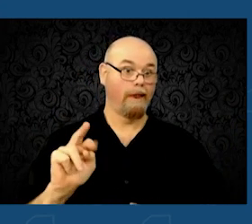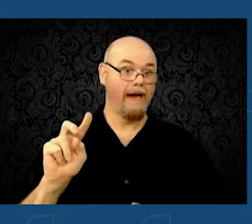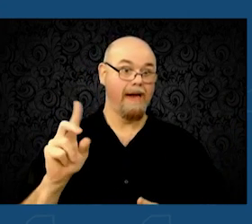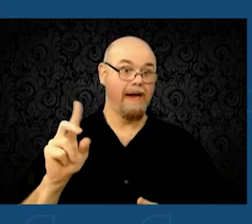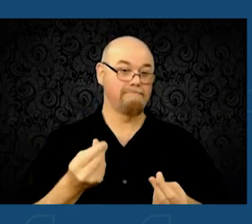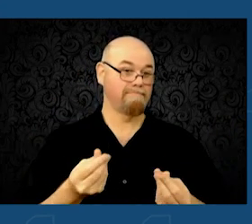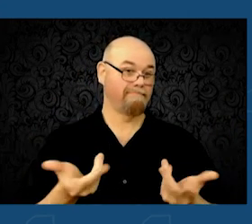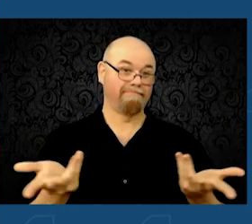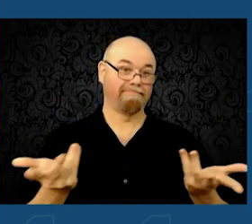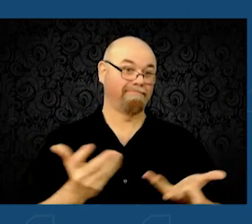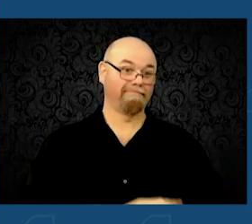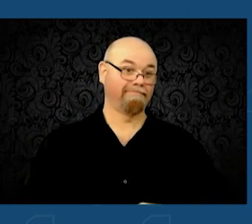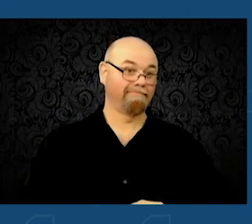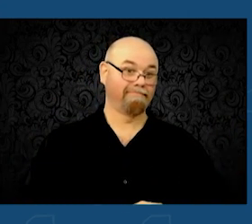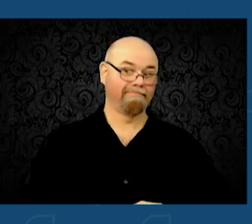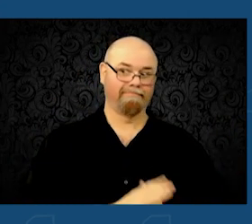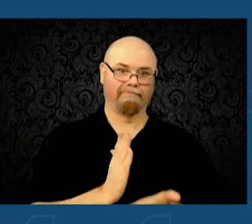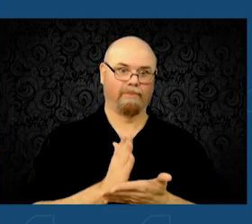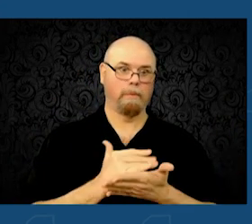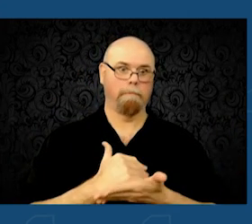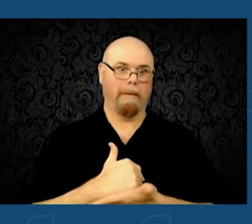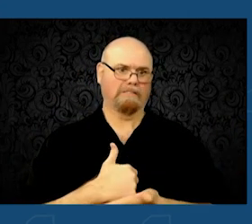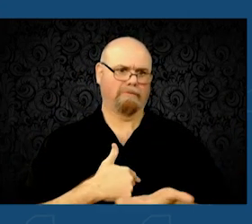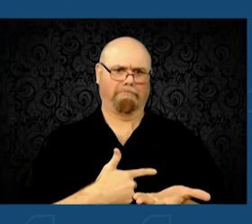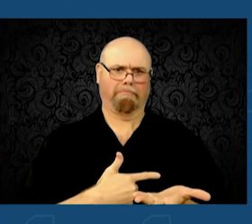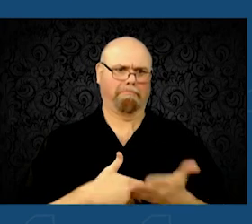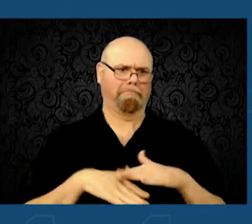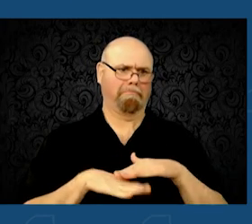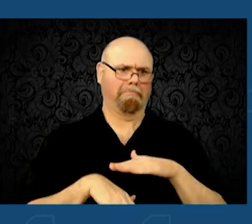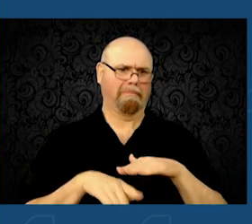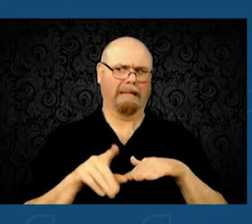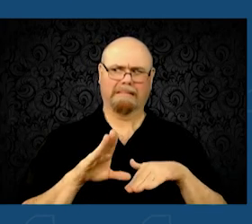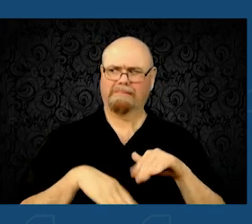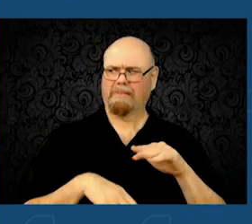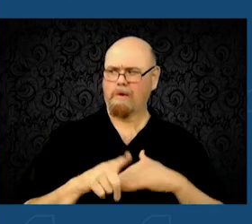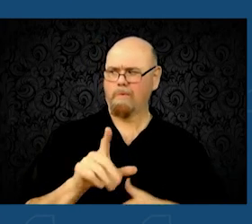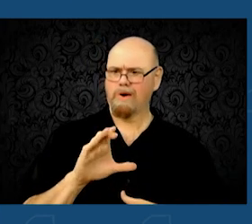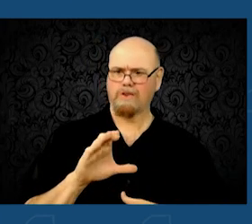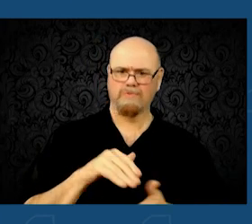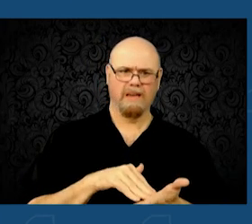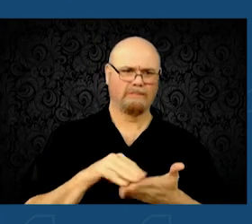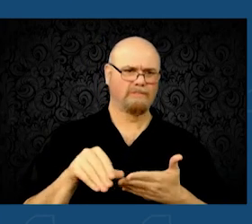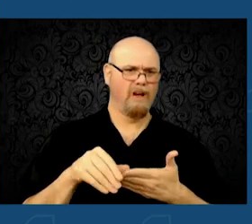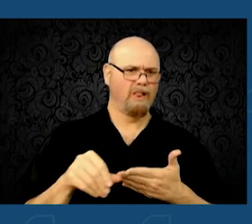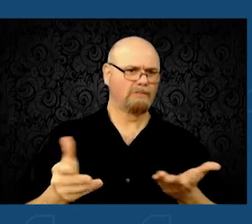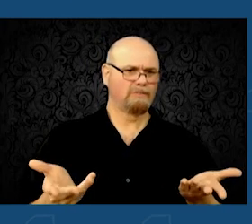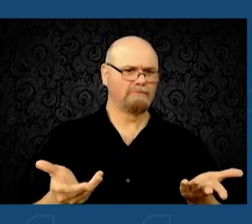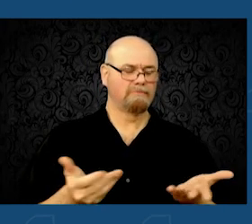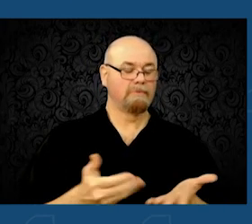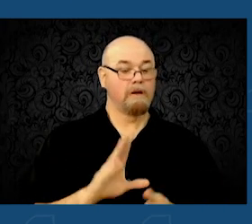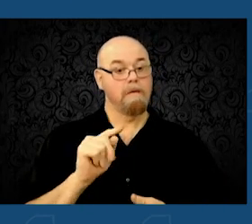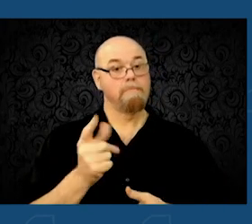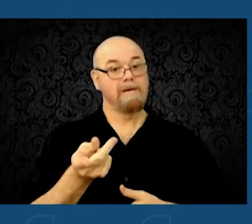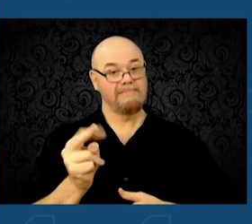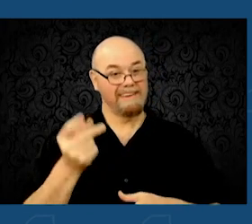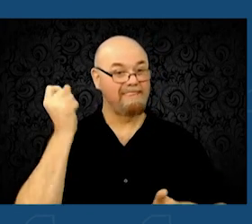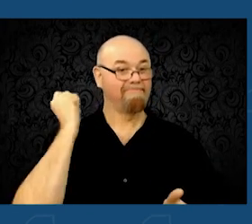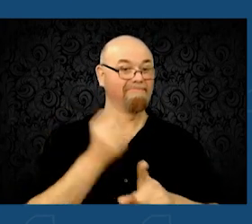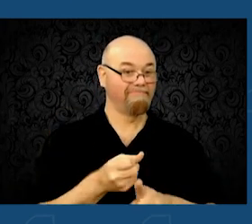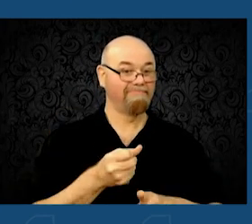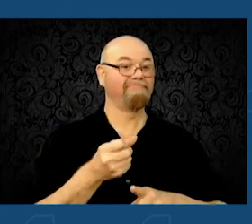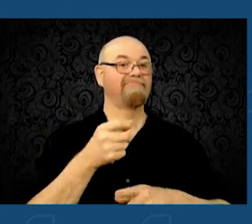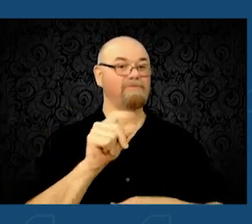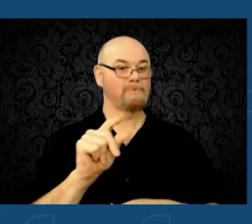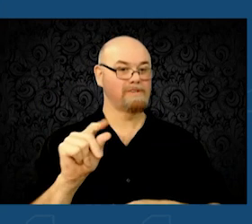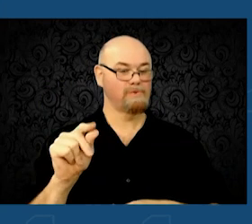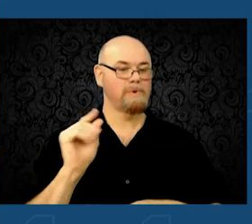Our budget, our account was probably less than 100,000. But the pandemic hit in 2020, and it